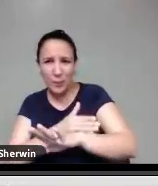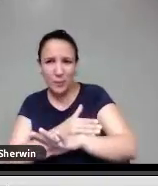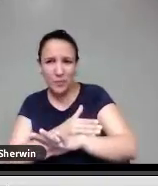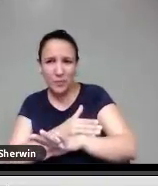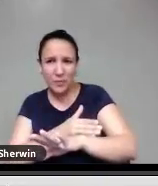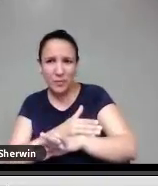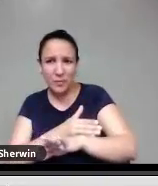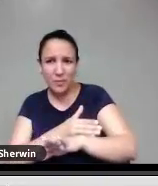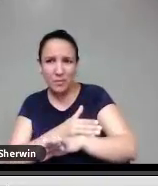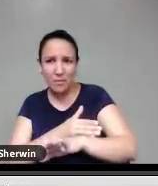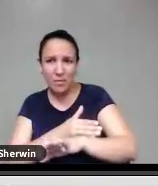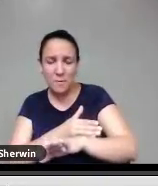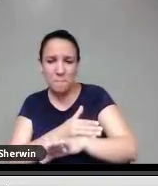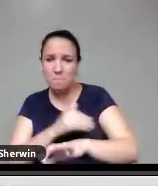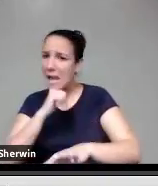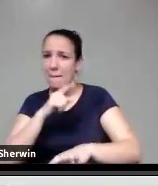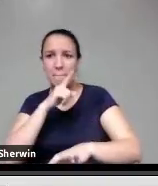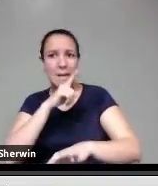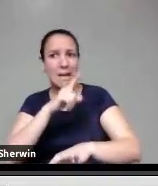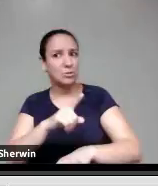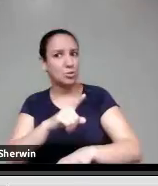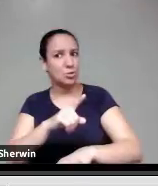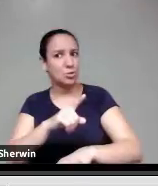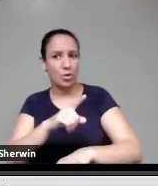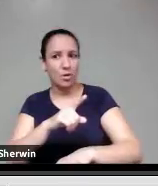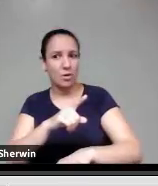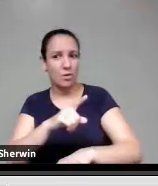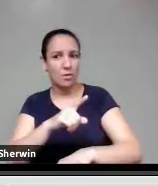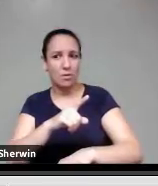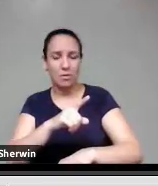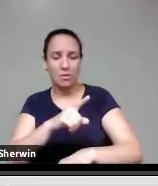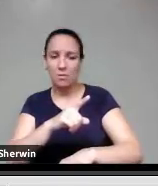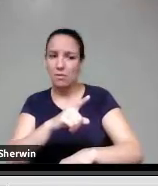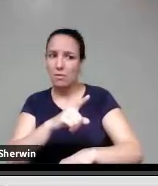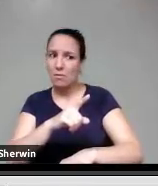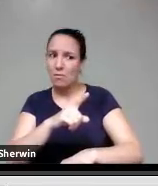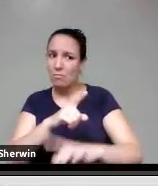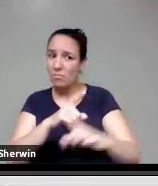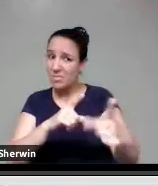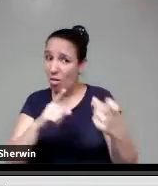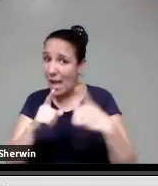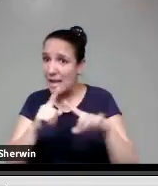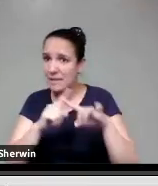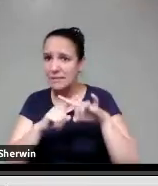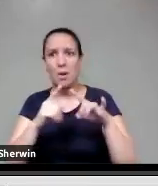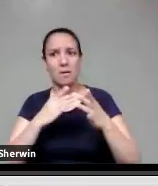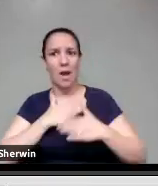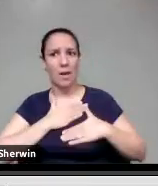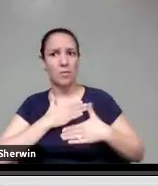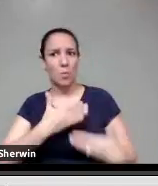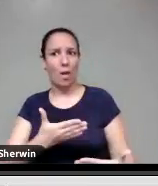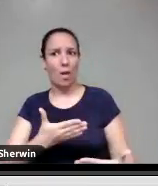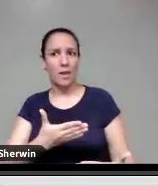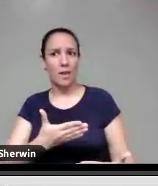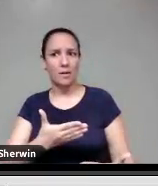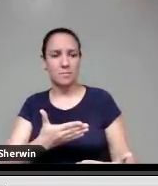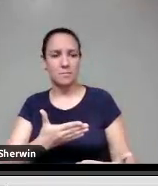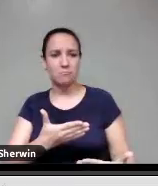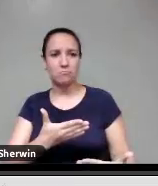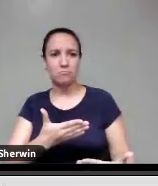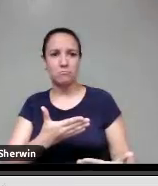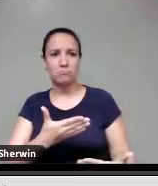that from them, but boy, what an opportunity it would be for them. Because I'm a business person traveling alone, a female, I could give them some really helpful